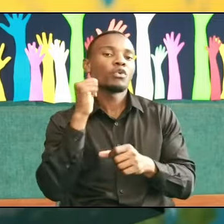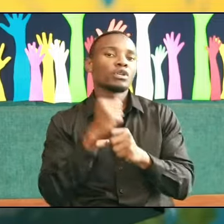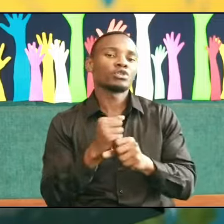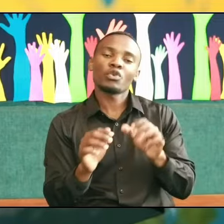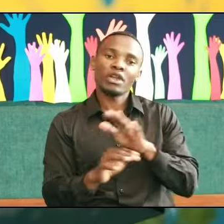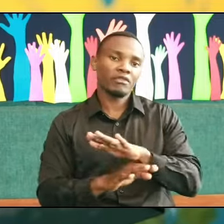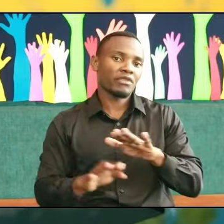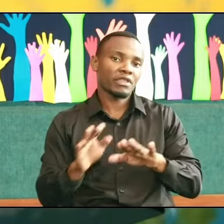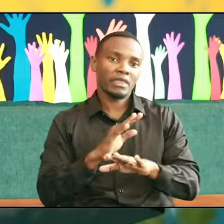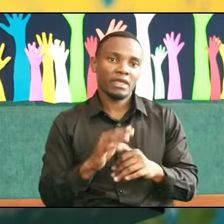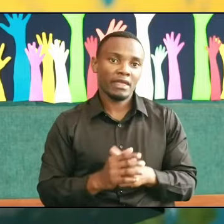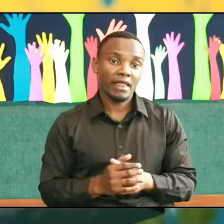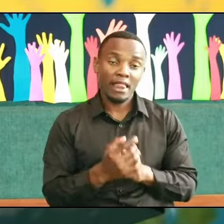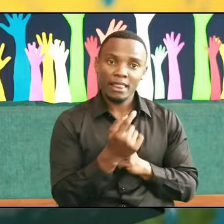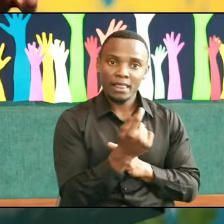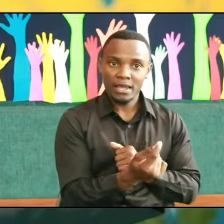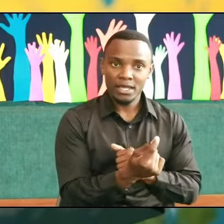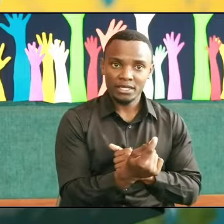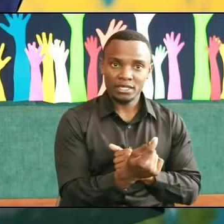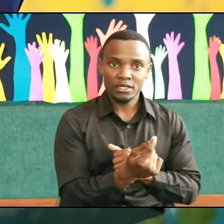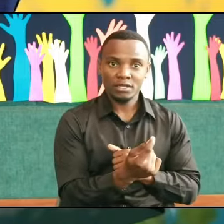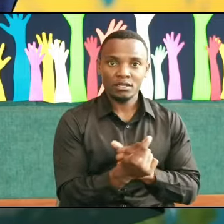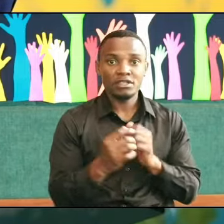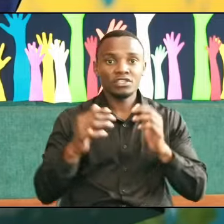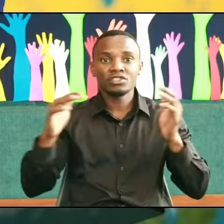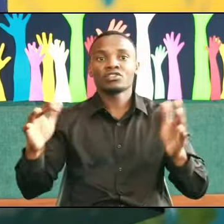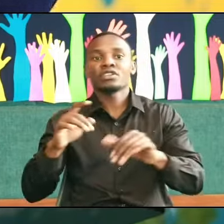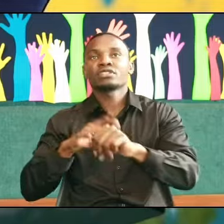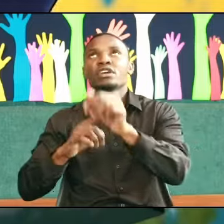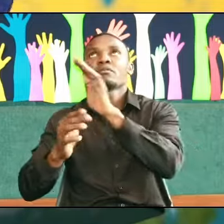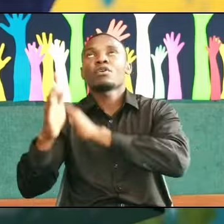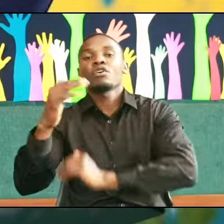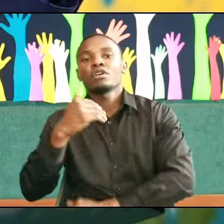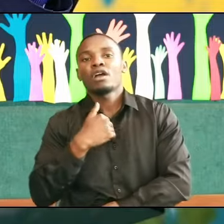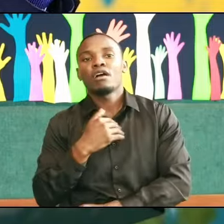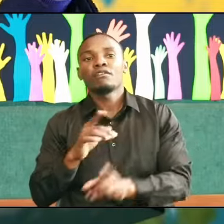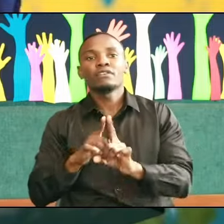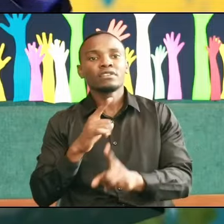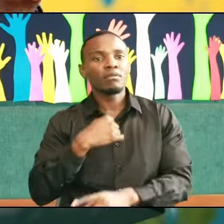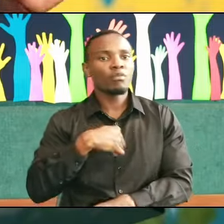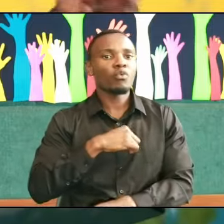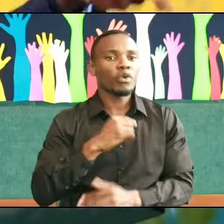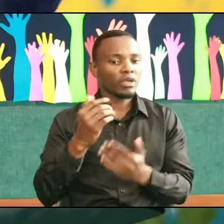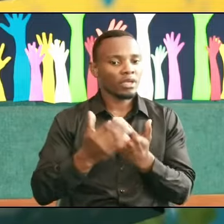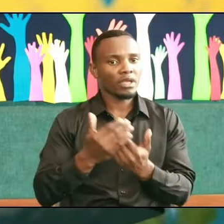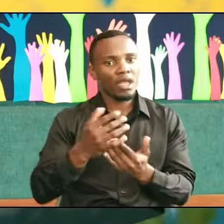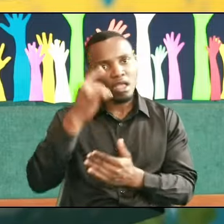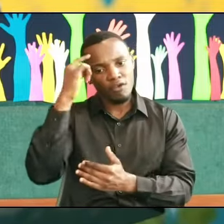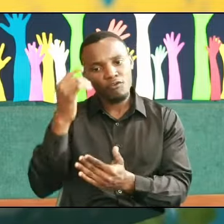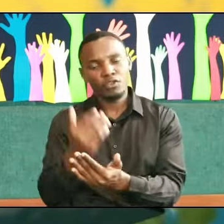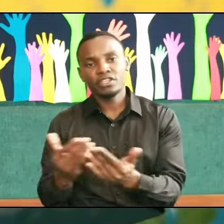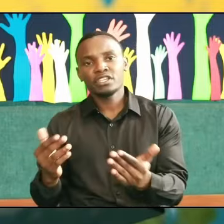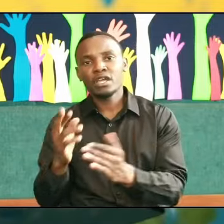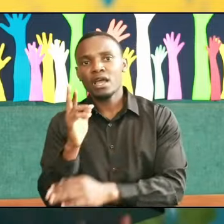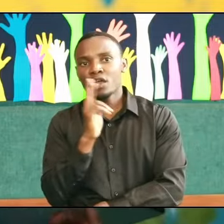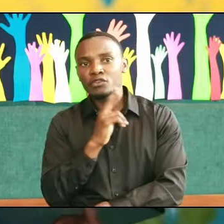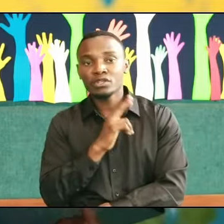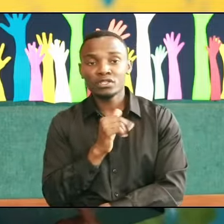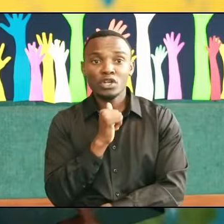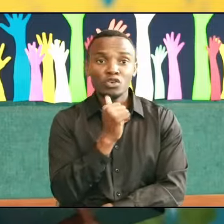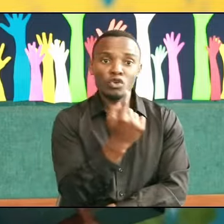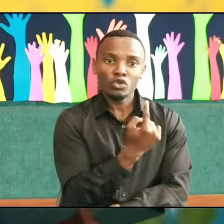Little in God's hands is great. Let's go and attend to the children at risk. Let's not only pray for